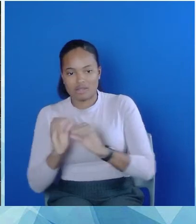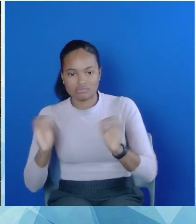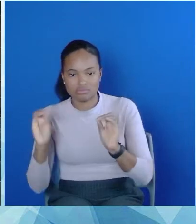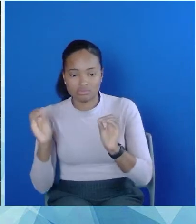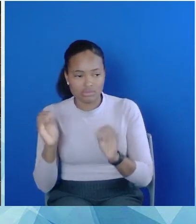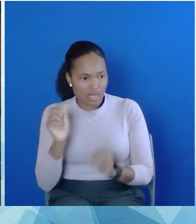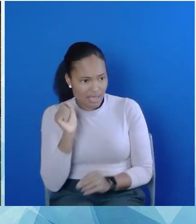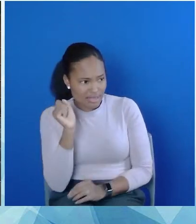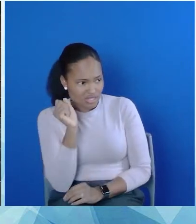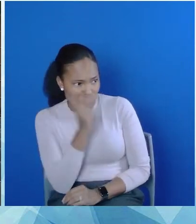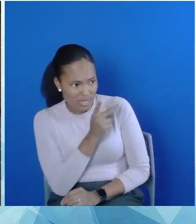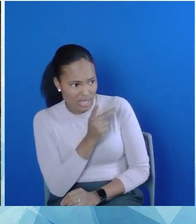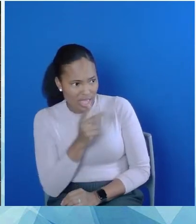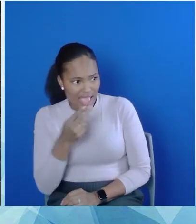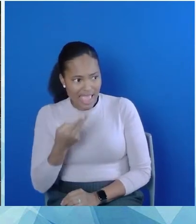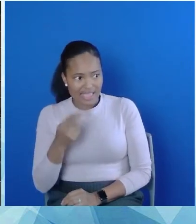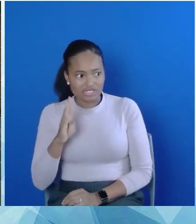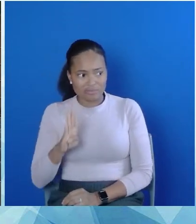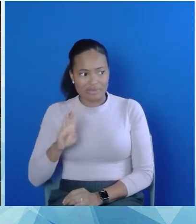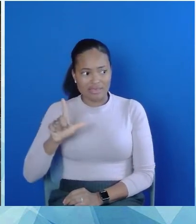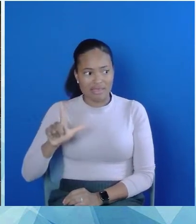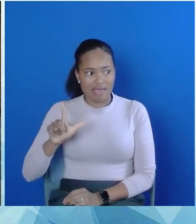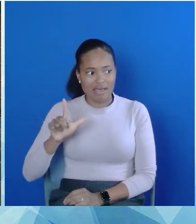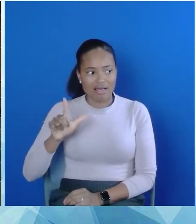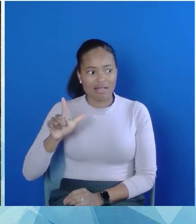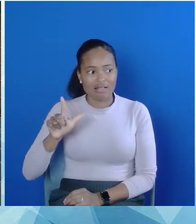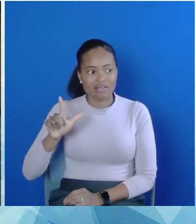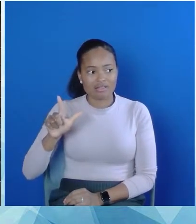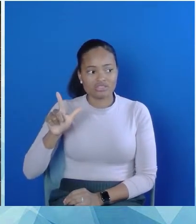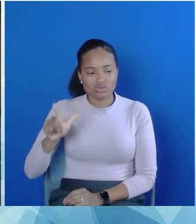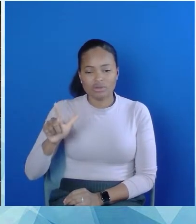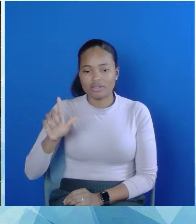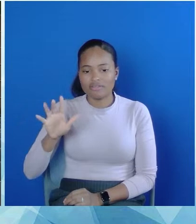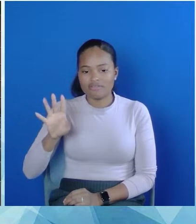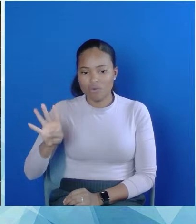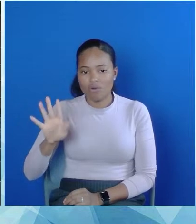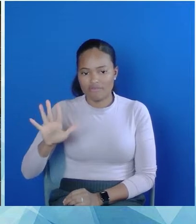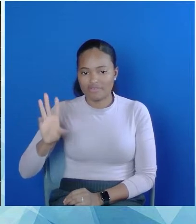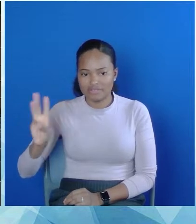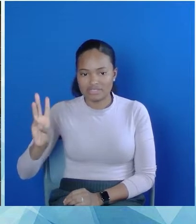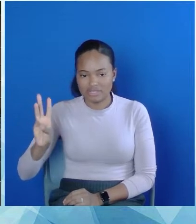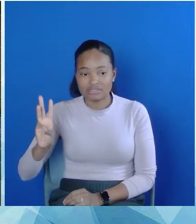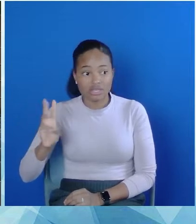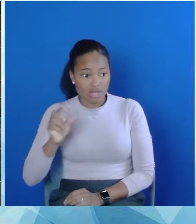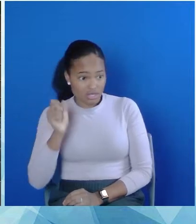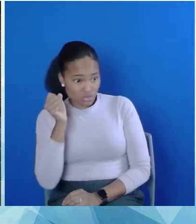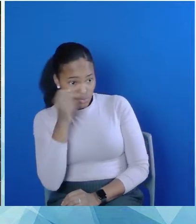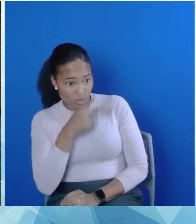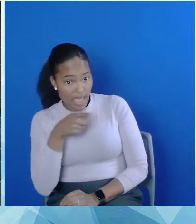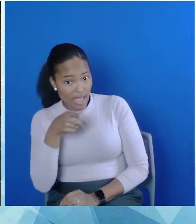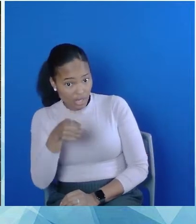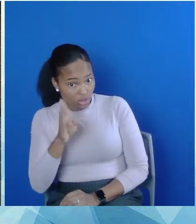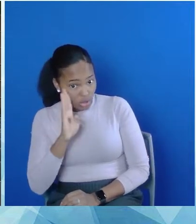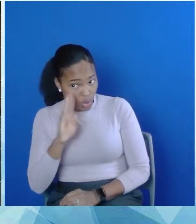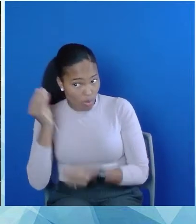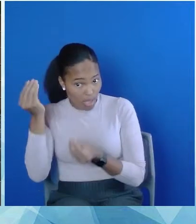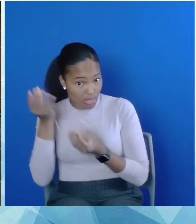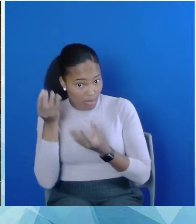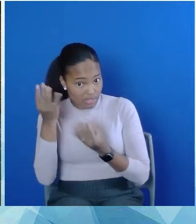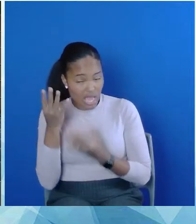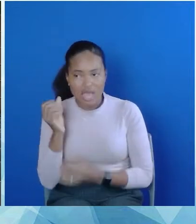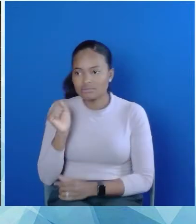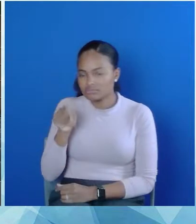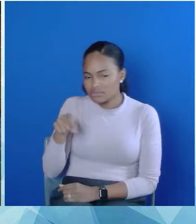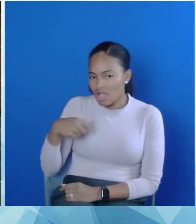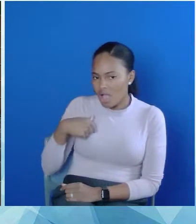that? I commit to keeping you all up to date because the updates happen sometimes on